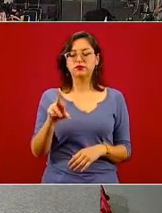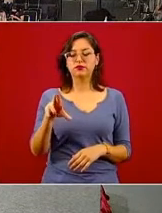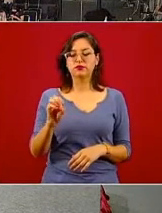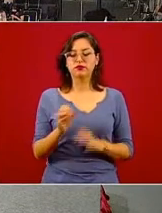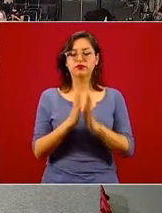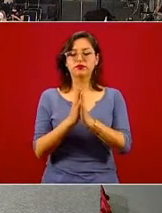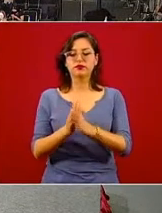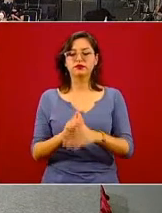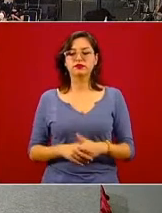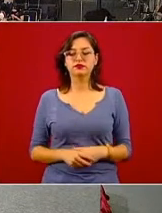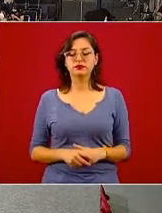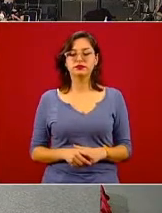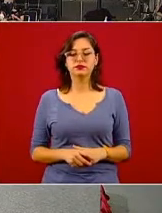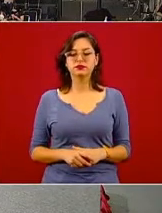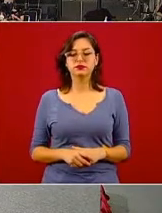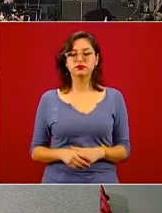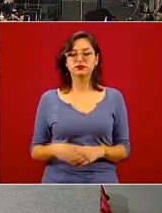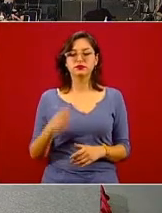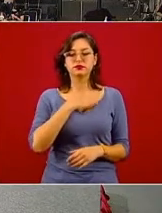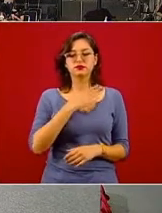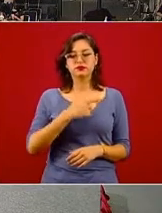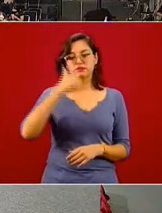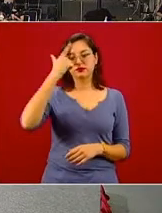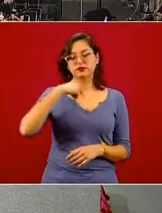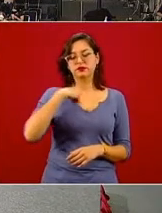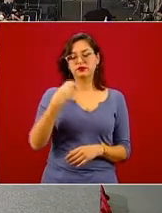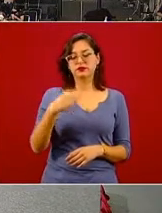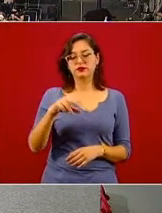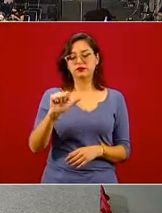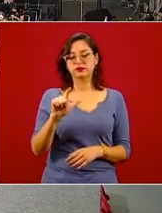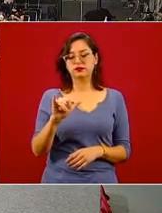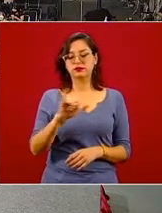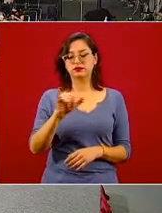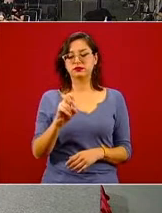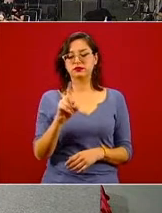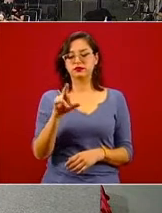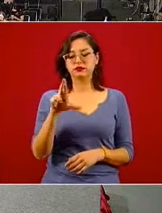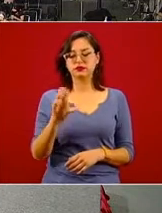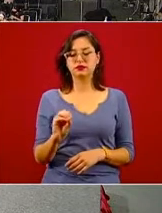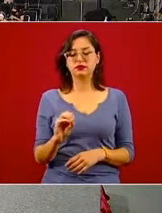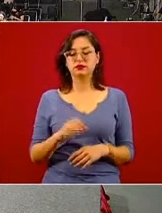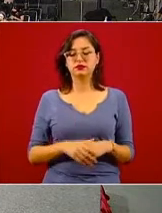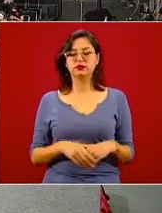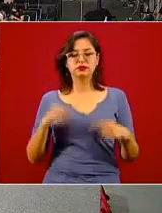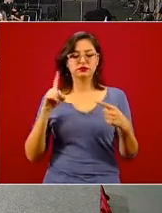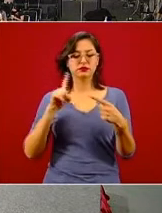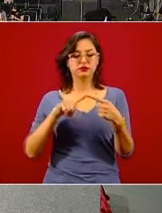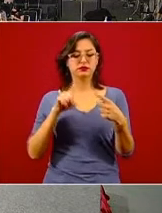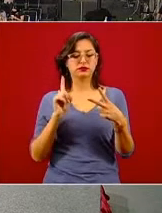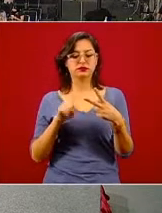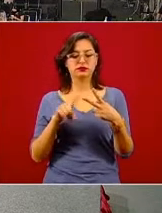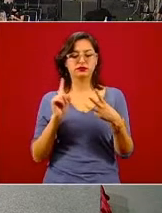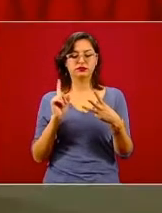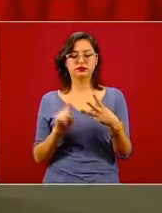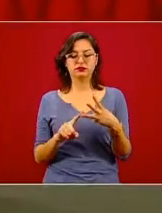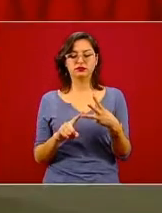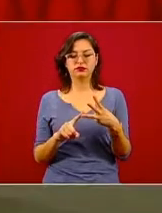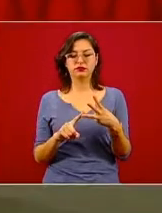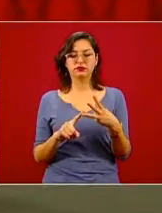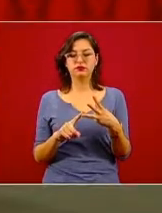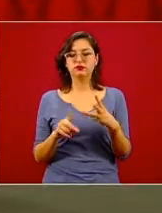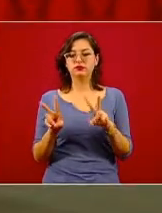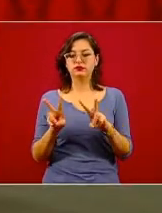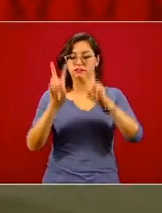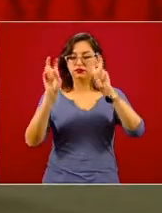about this health emergency. Buenas noches, Alejandro Alemán de Medicina Digital. Tengo tres planteamientos en relación a la base de Hi,